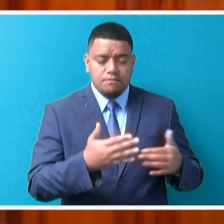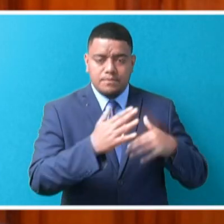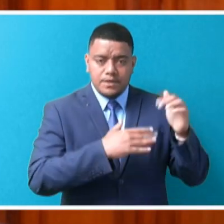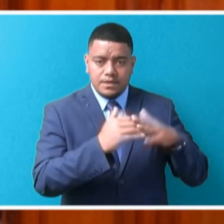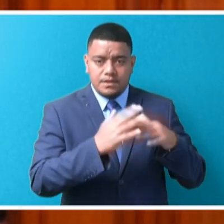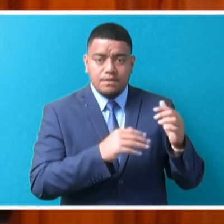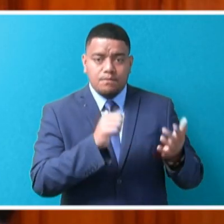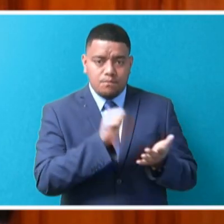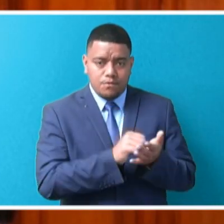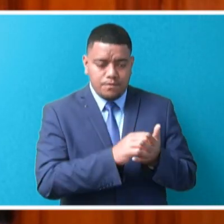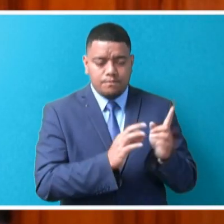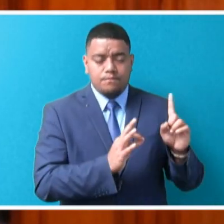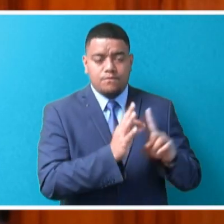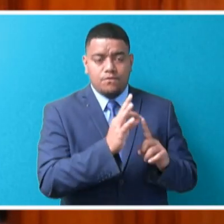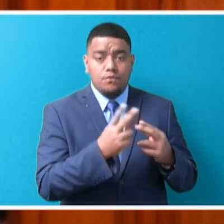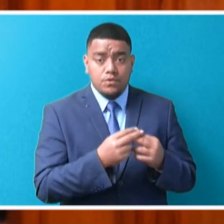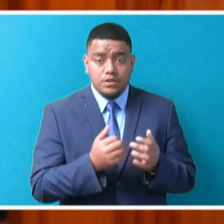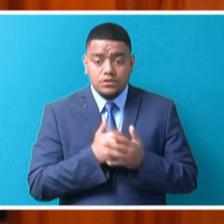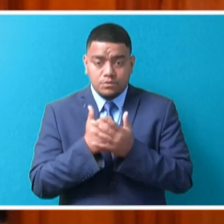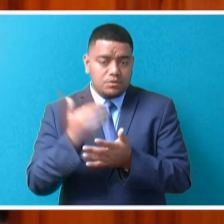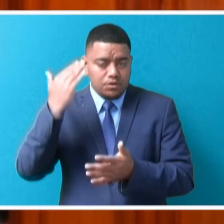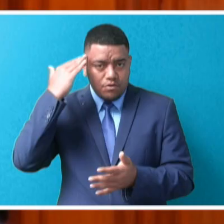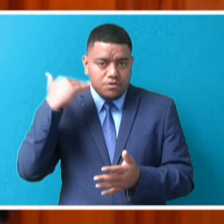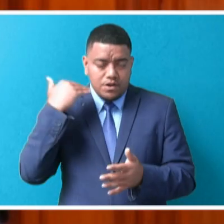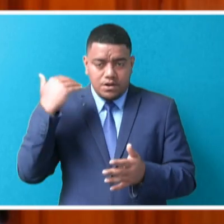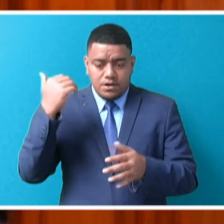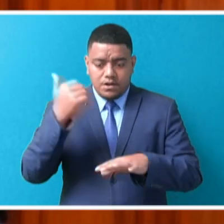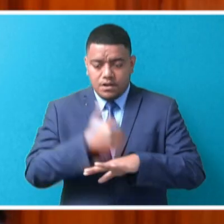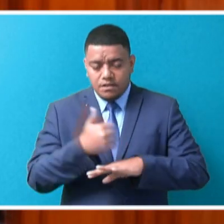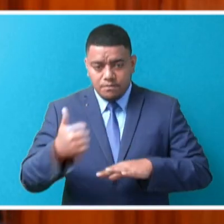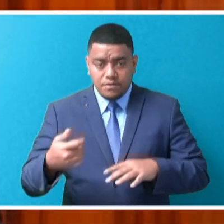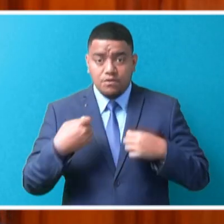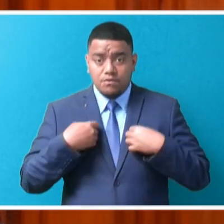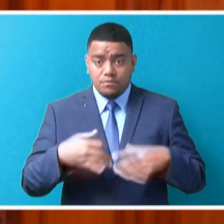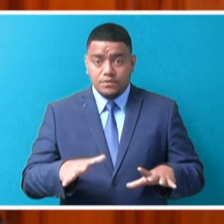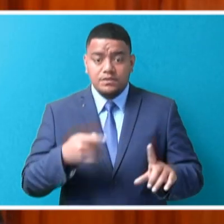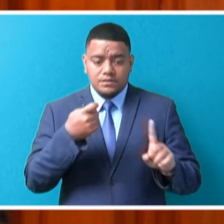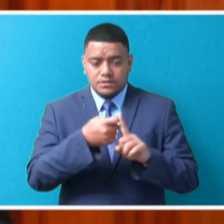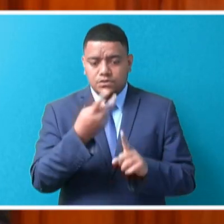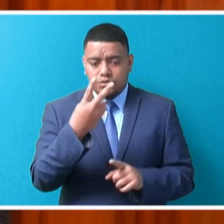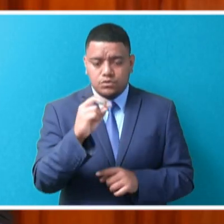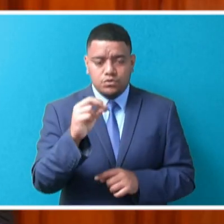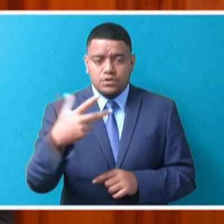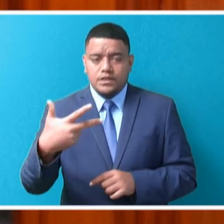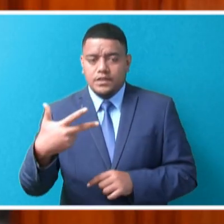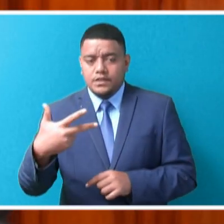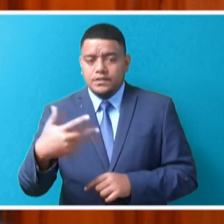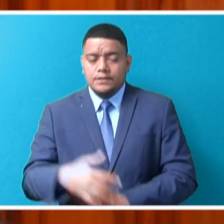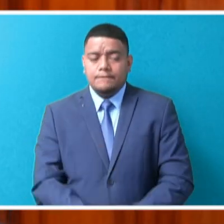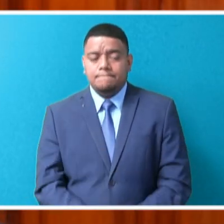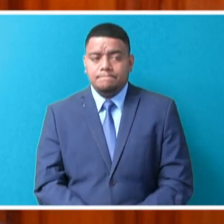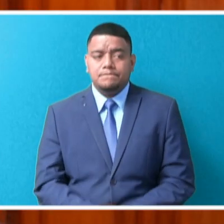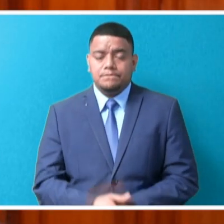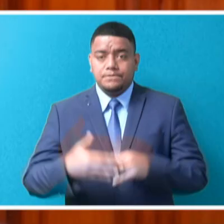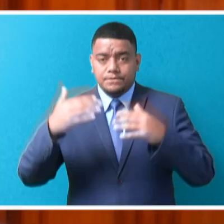functional improvements with support from the Korean government, and completion is targeted for 2028. Honorable Speaker,